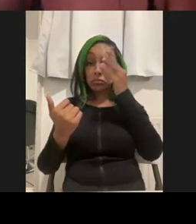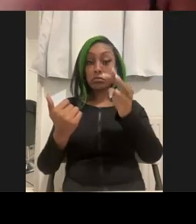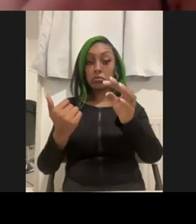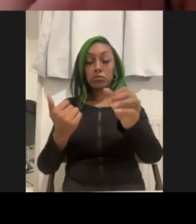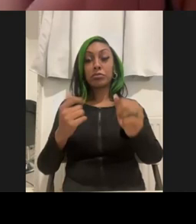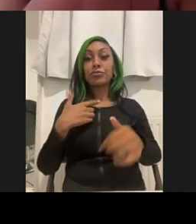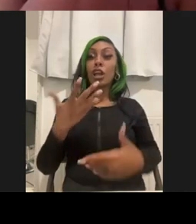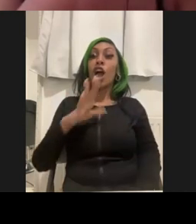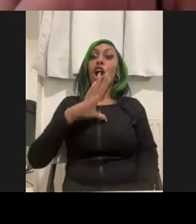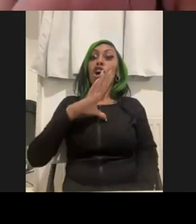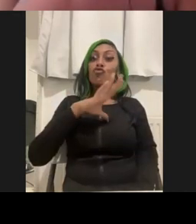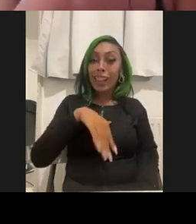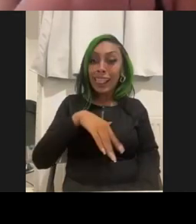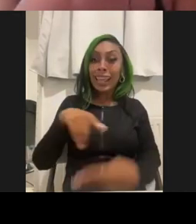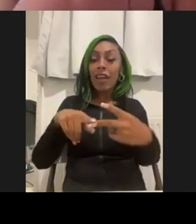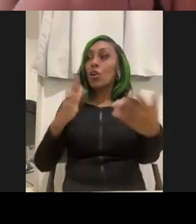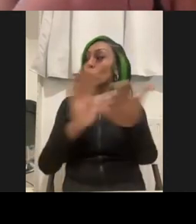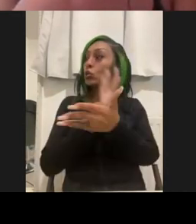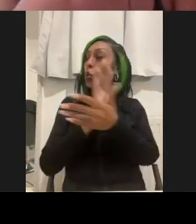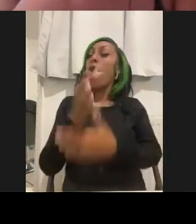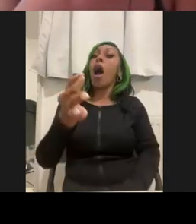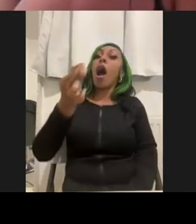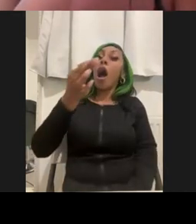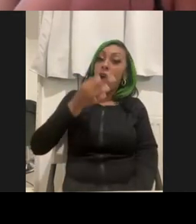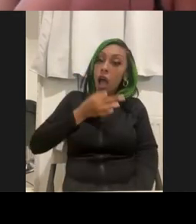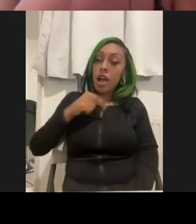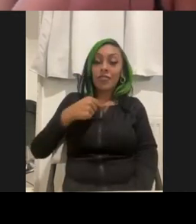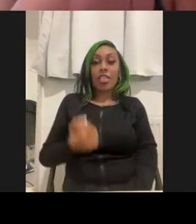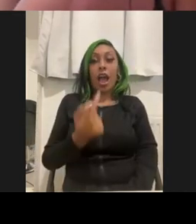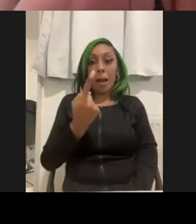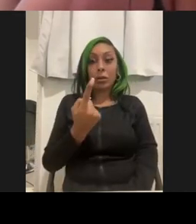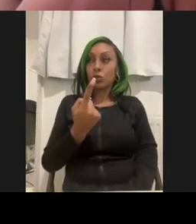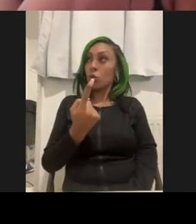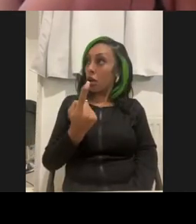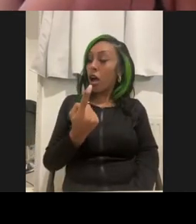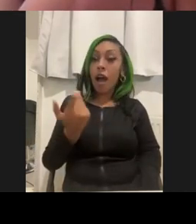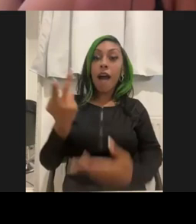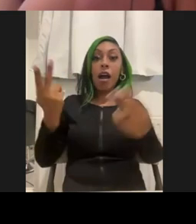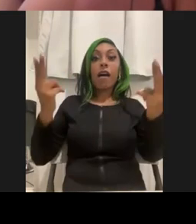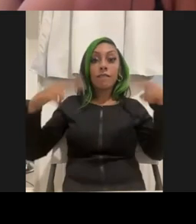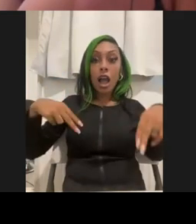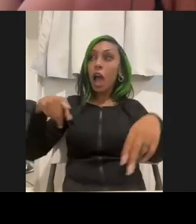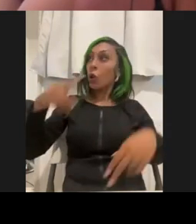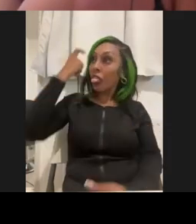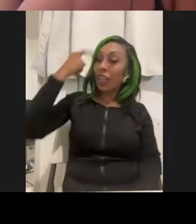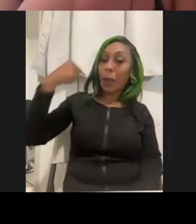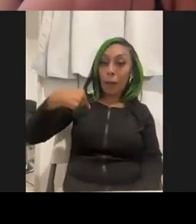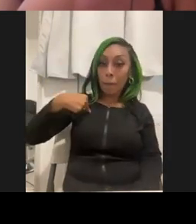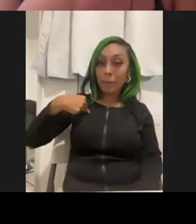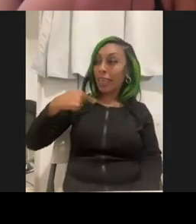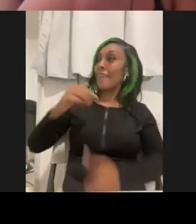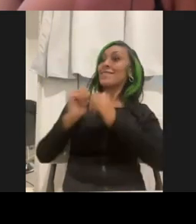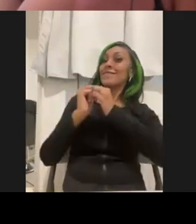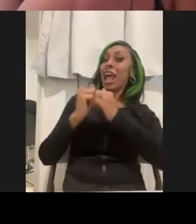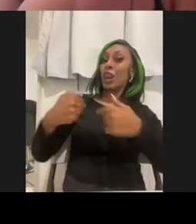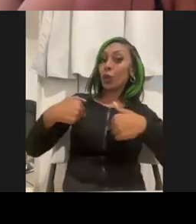asked to contribute and given the opportunity, a sense of being considered or even valued. Furthermore, this is